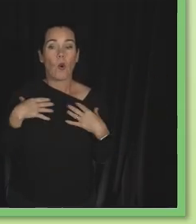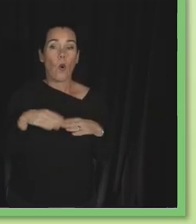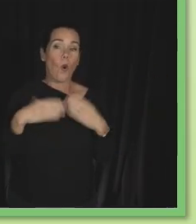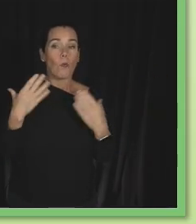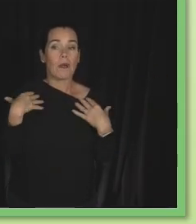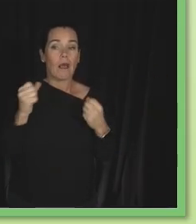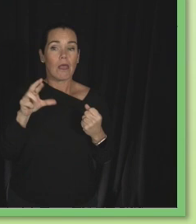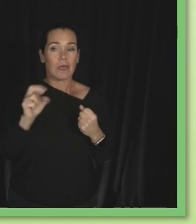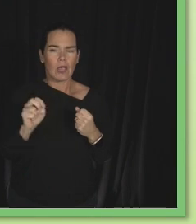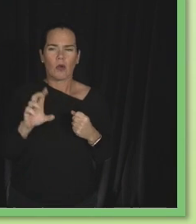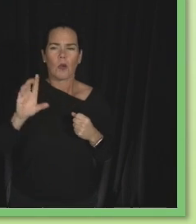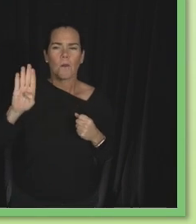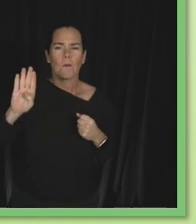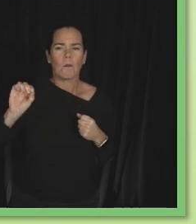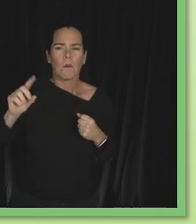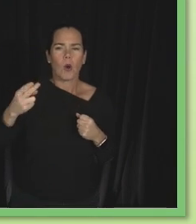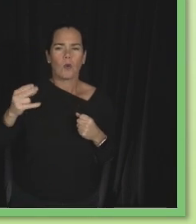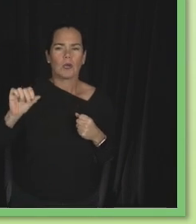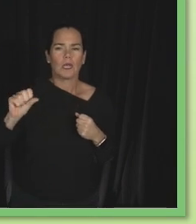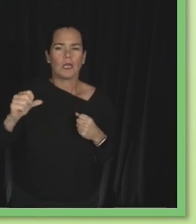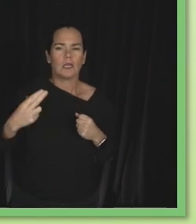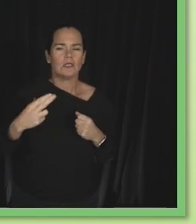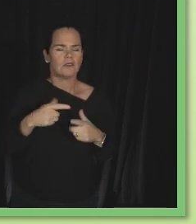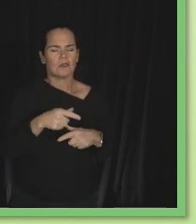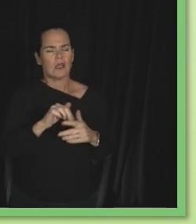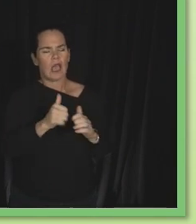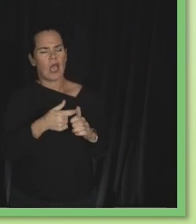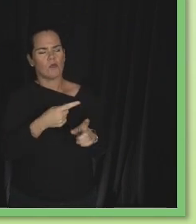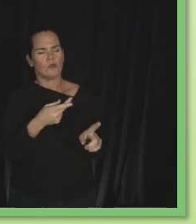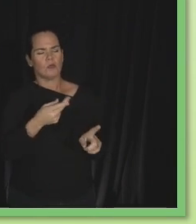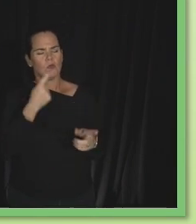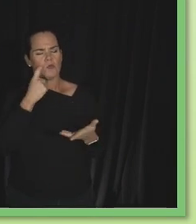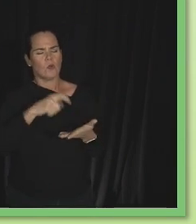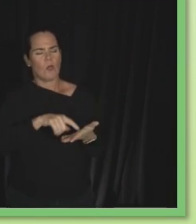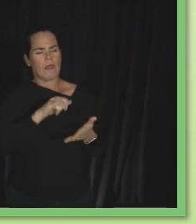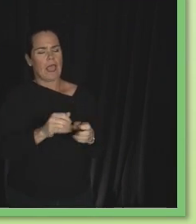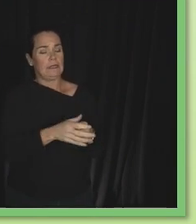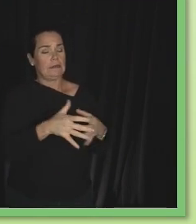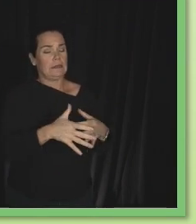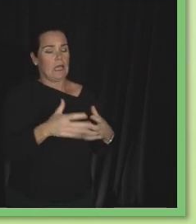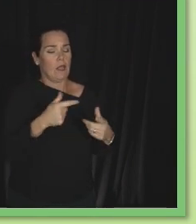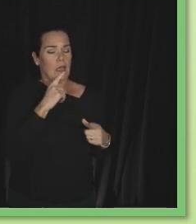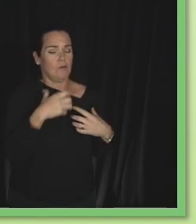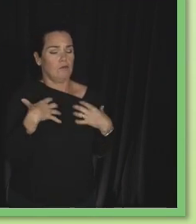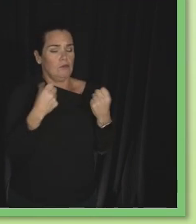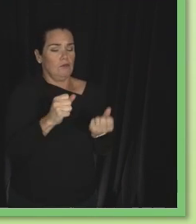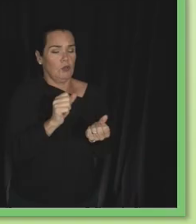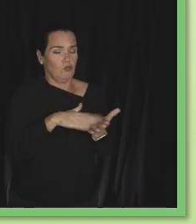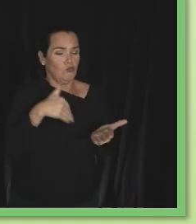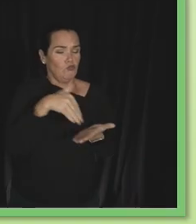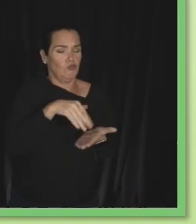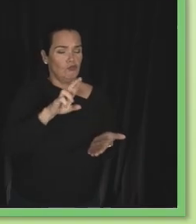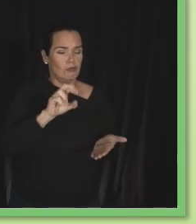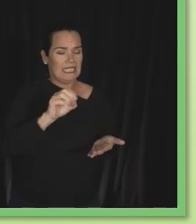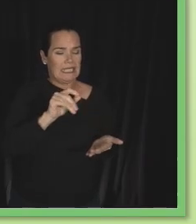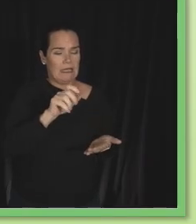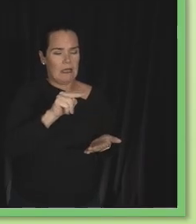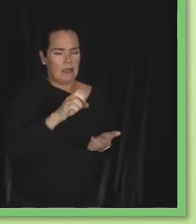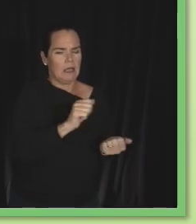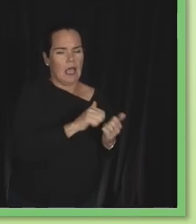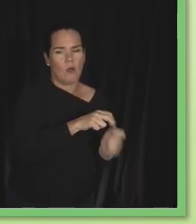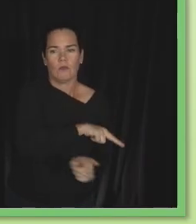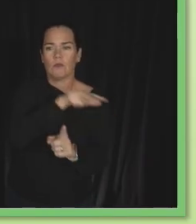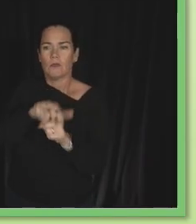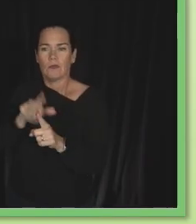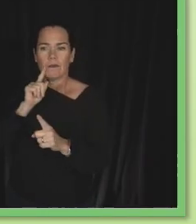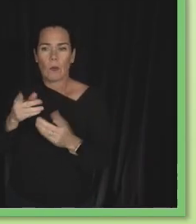So Bodhish, how do you see this scale and resilience translating into value for digital public health? So when